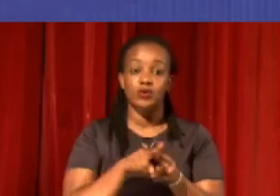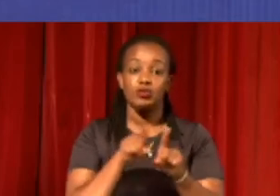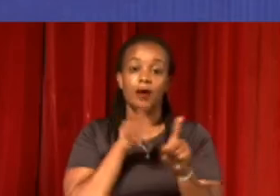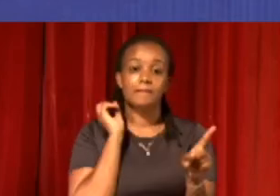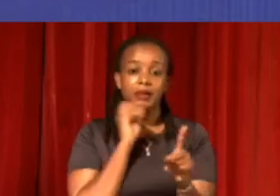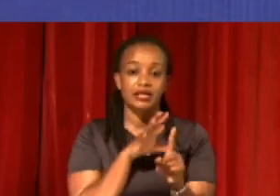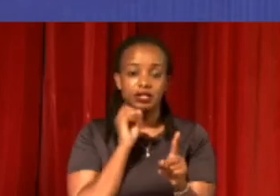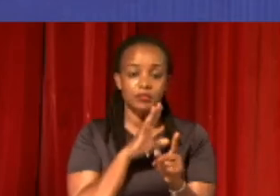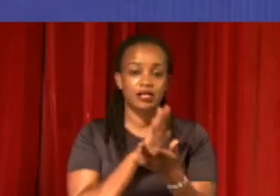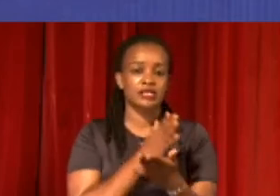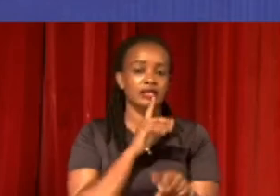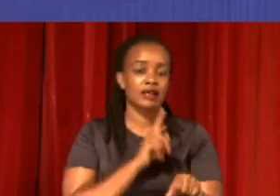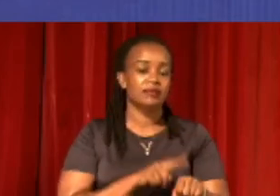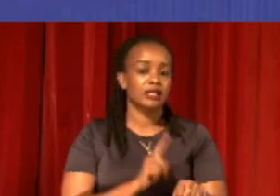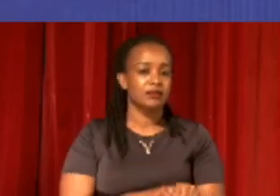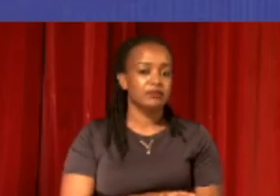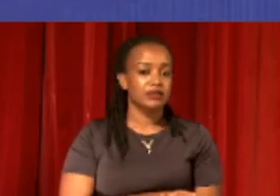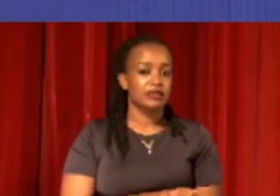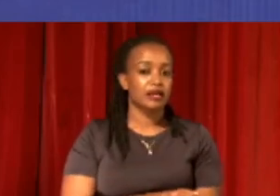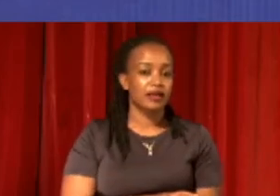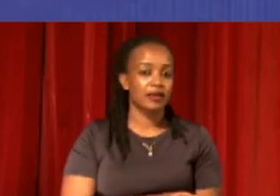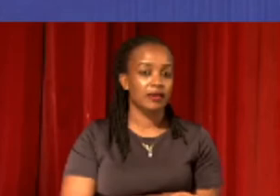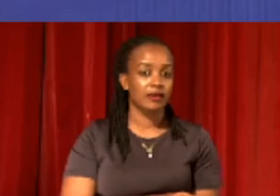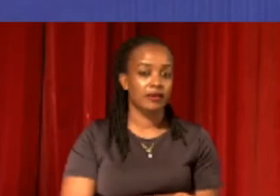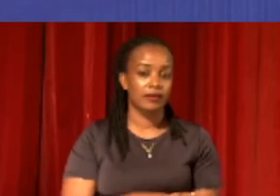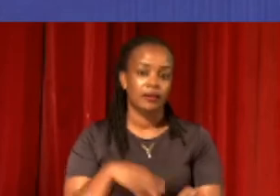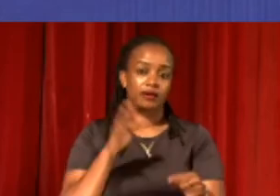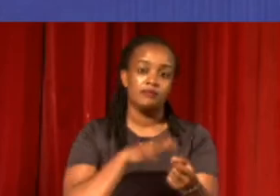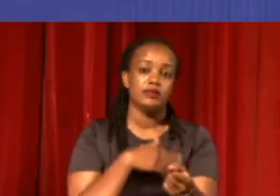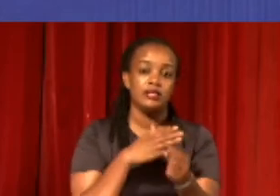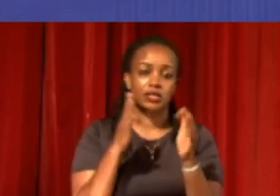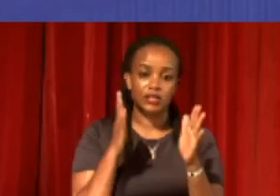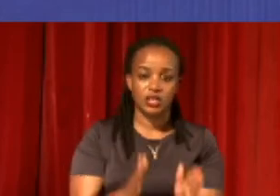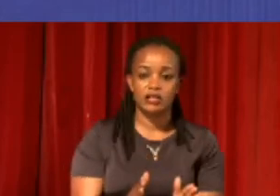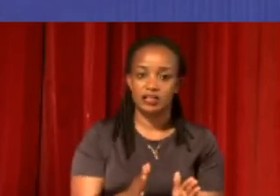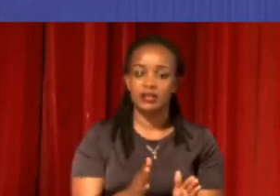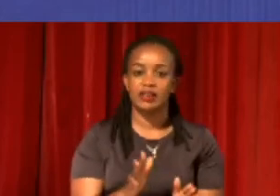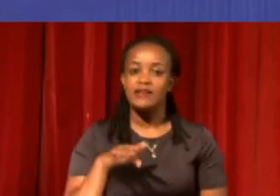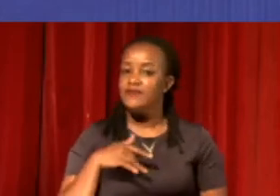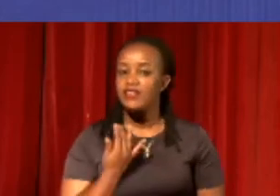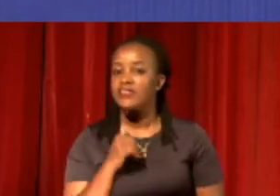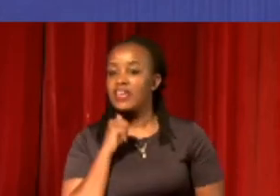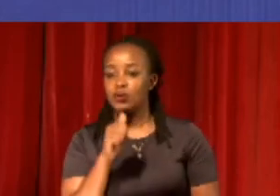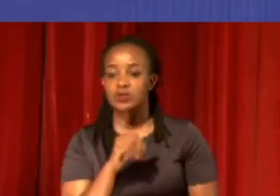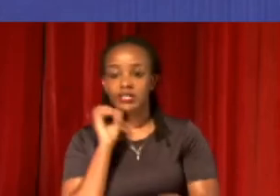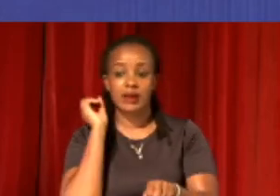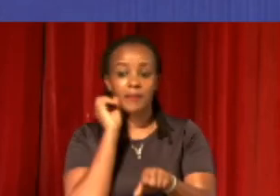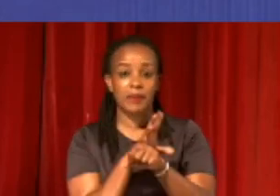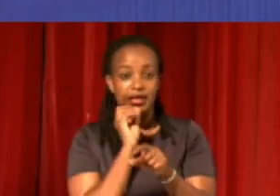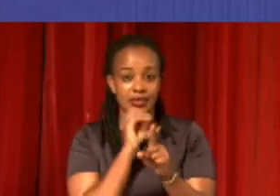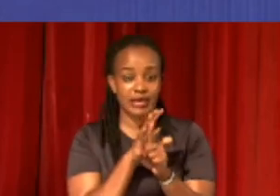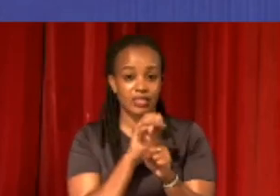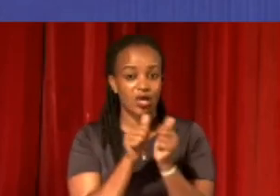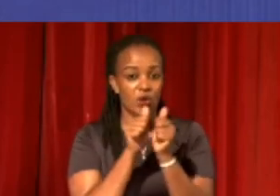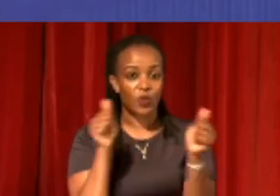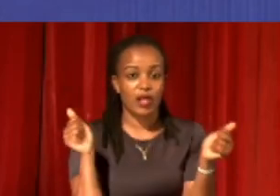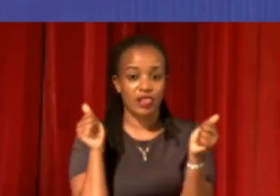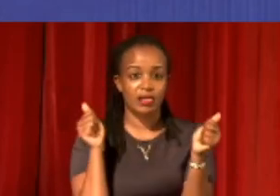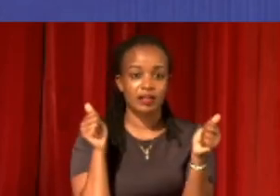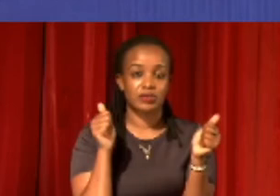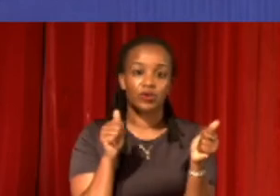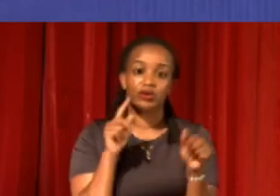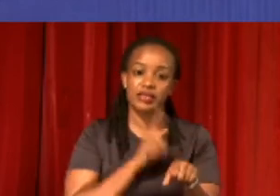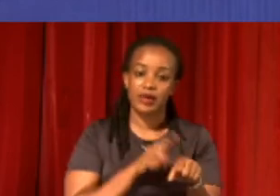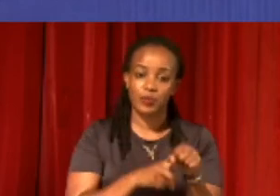artist they prefer to listen to another artist. It's true. All right? Yeah. So we have a mechanism we've put in place. When we are rolling out this